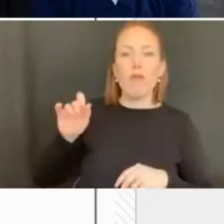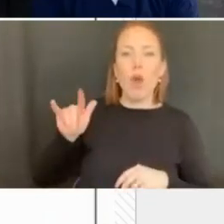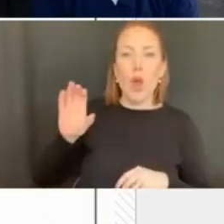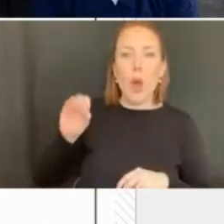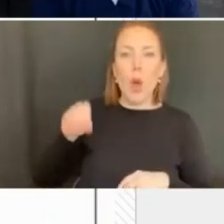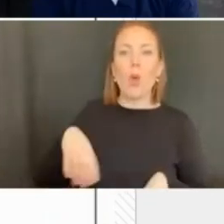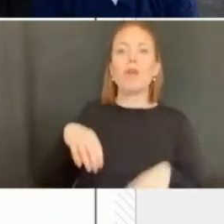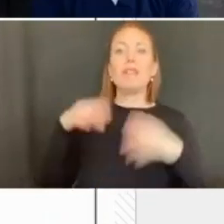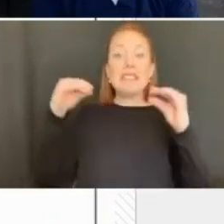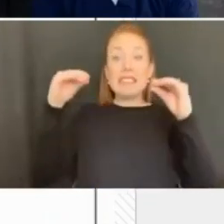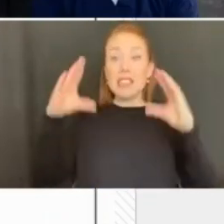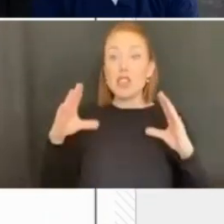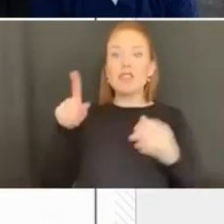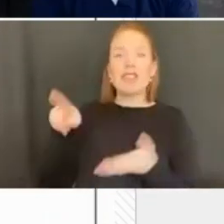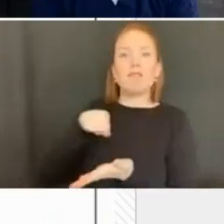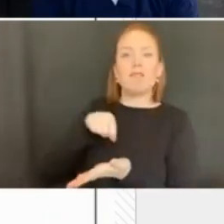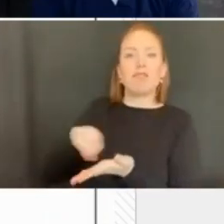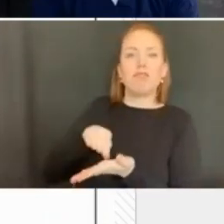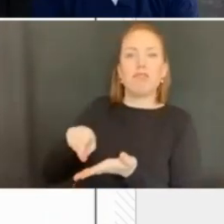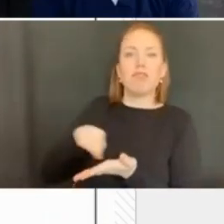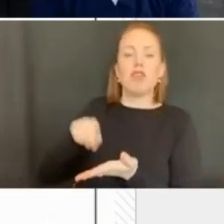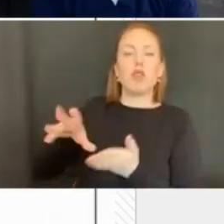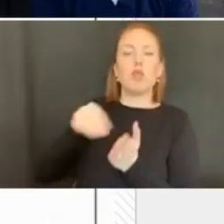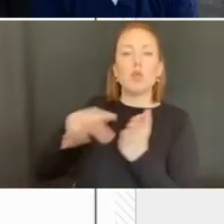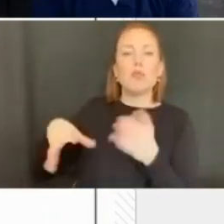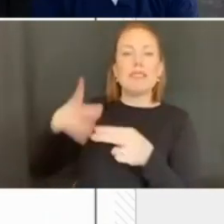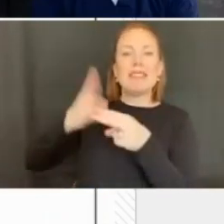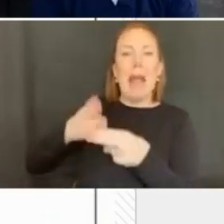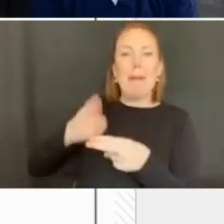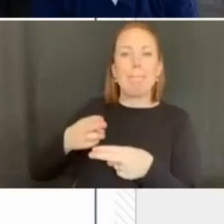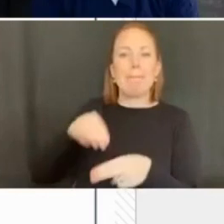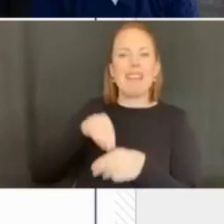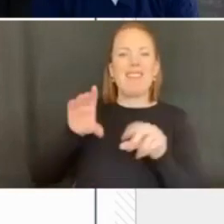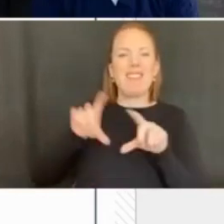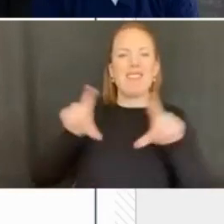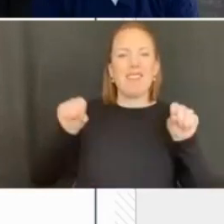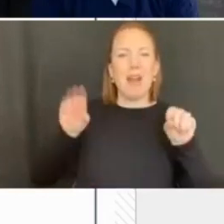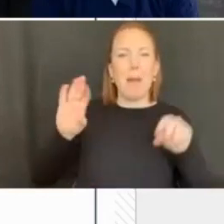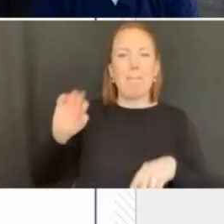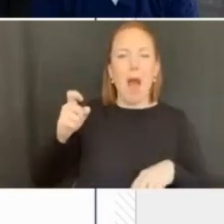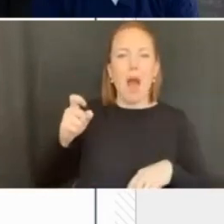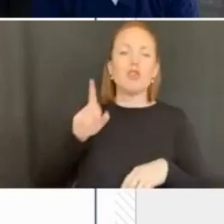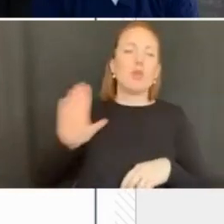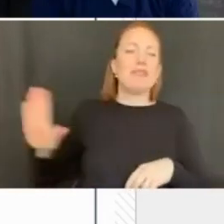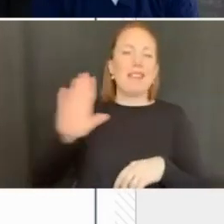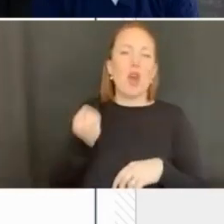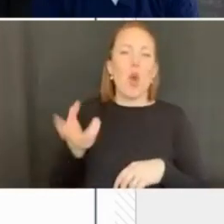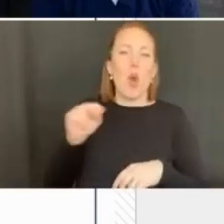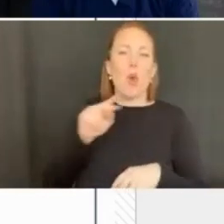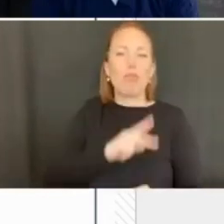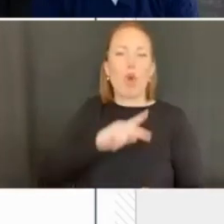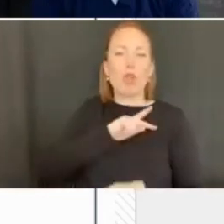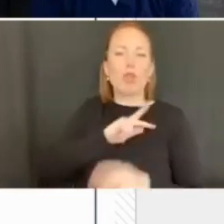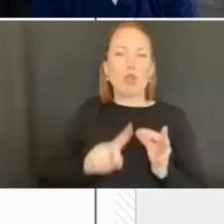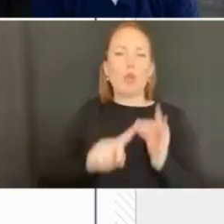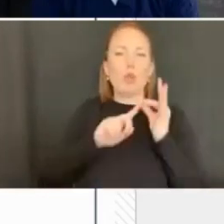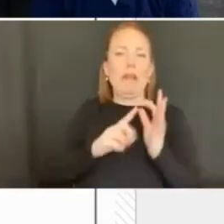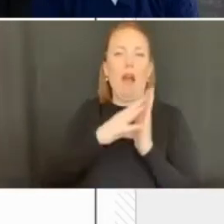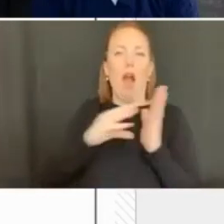here, the teachers can write the student's name one at a time in here so that students have it as their own unique copy. So all of